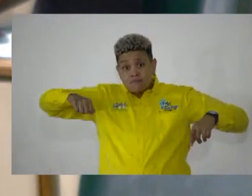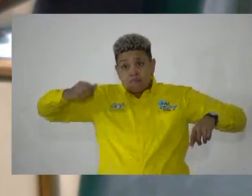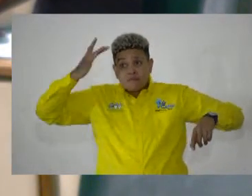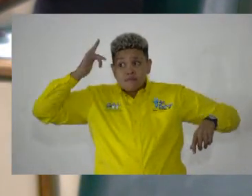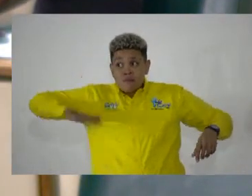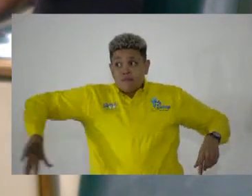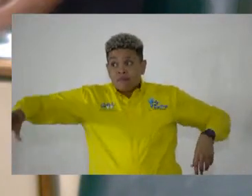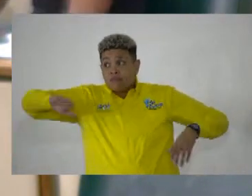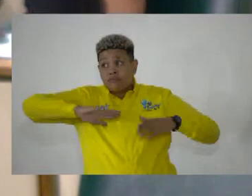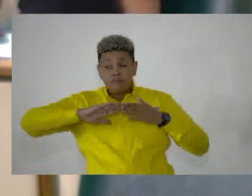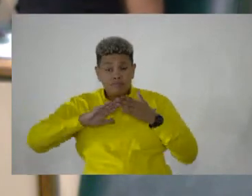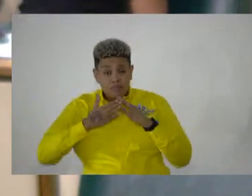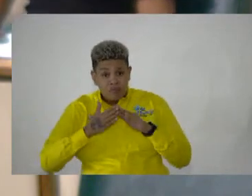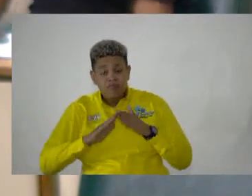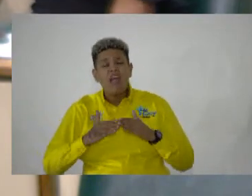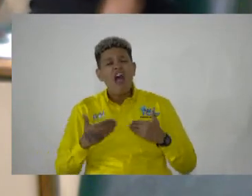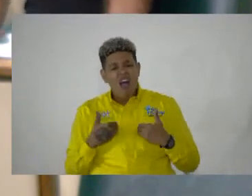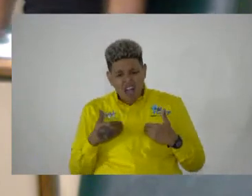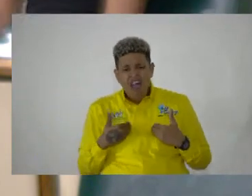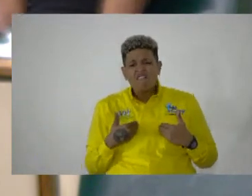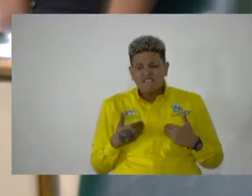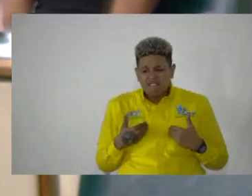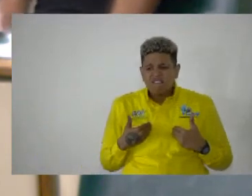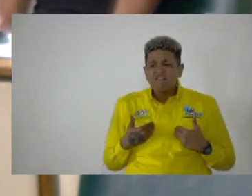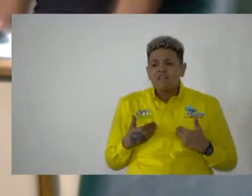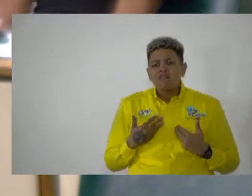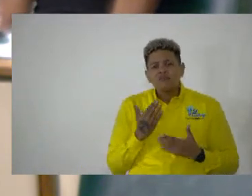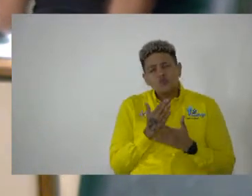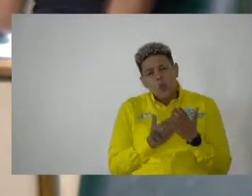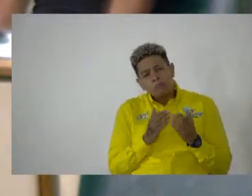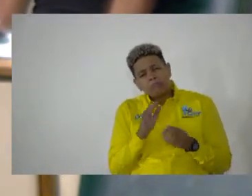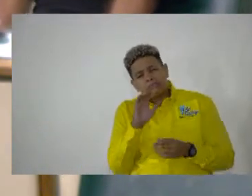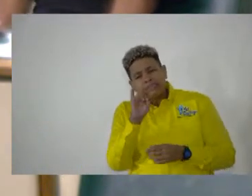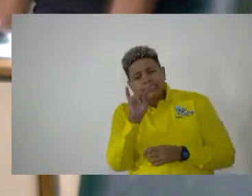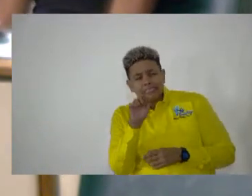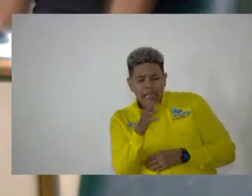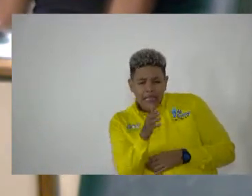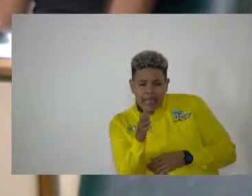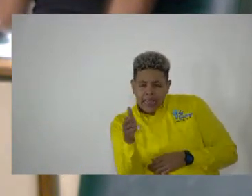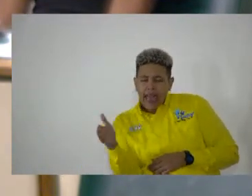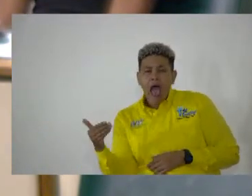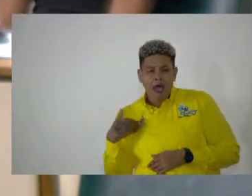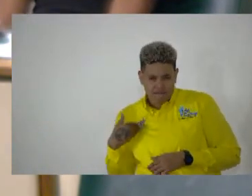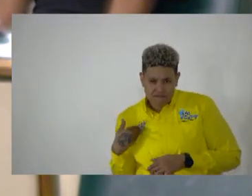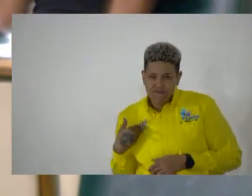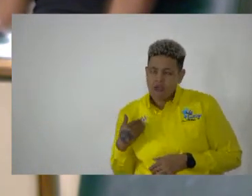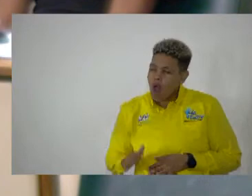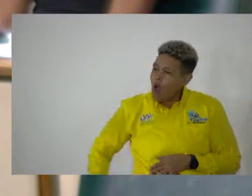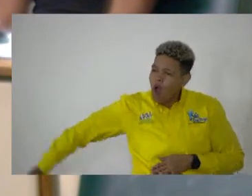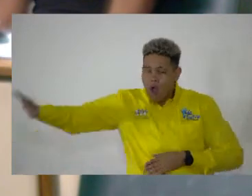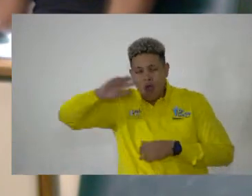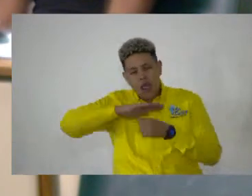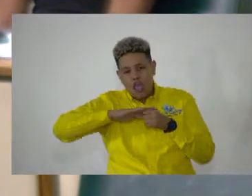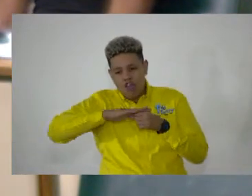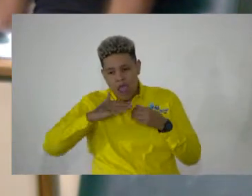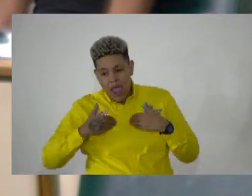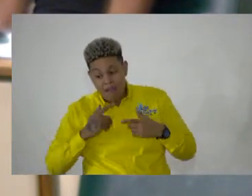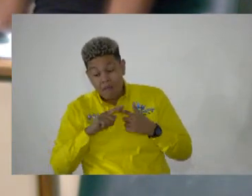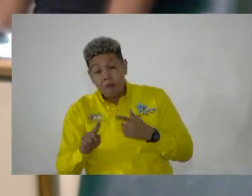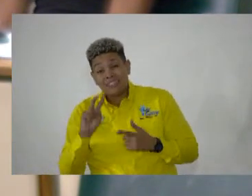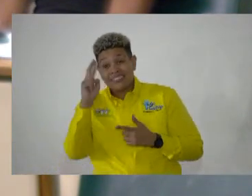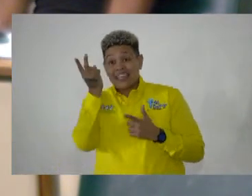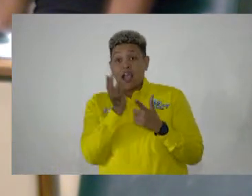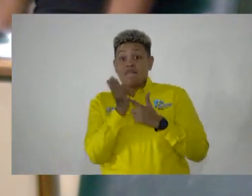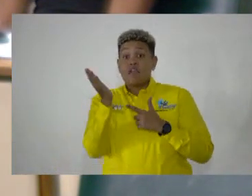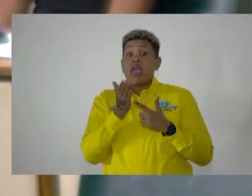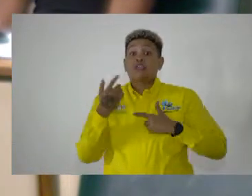all constituencies have some element of urban areas in them. But in the next